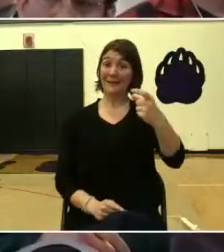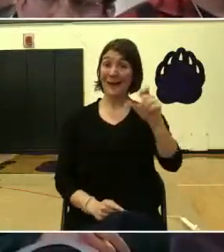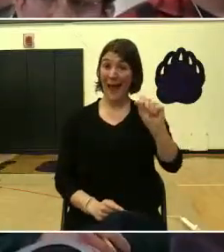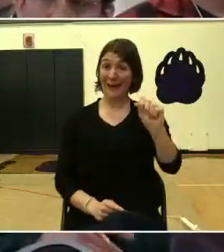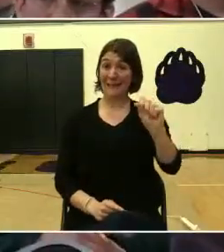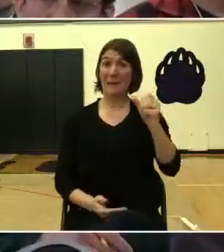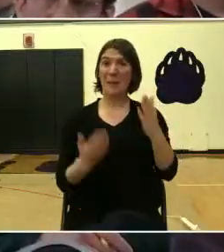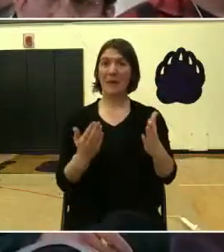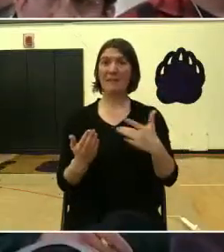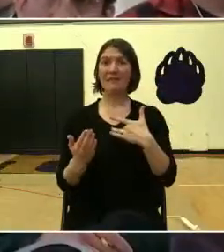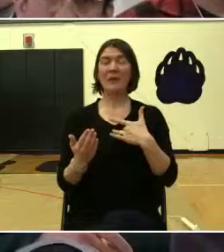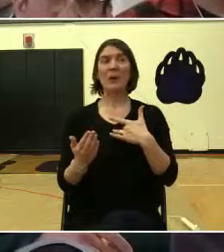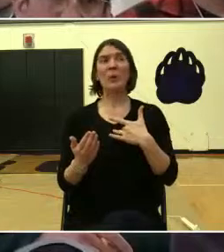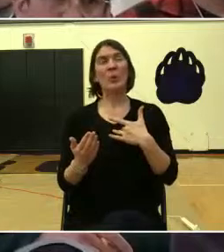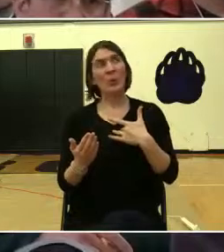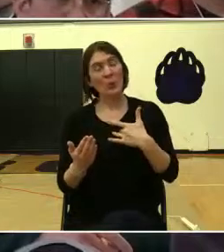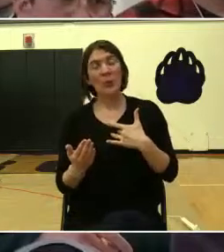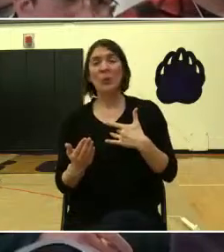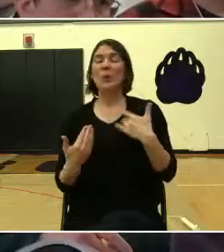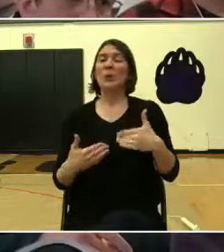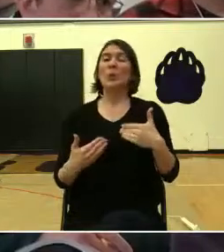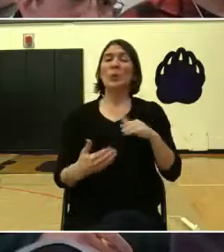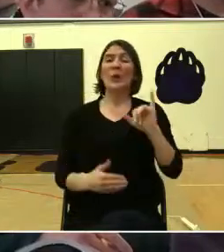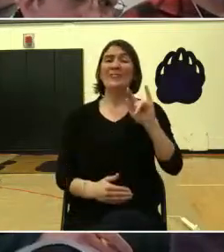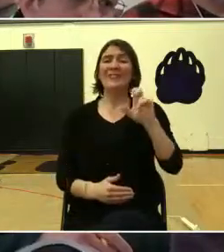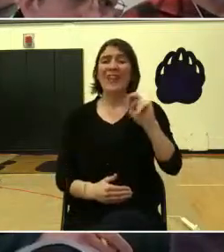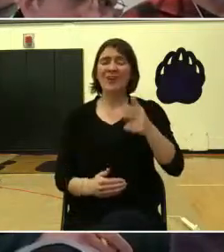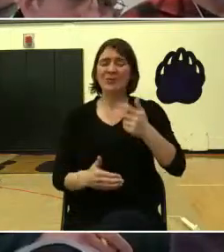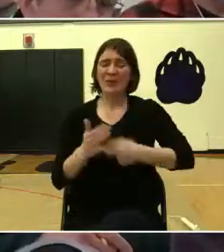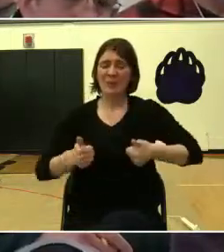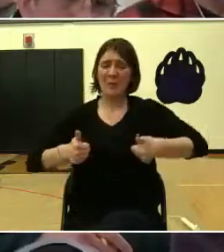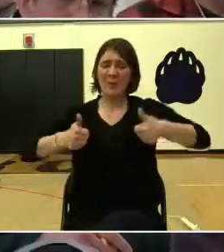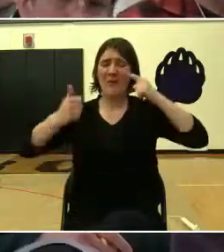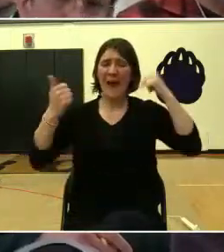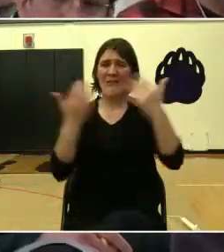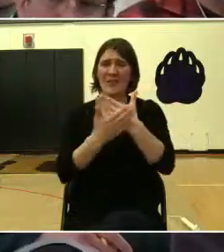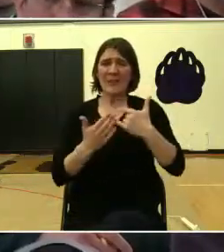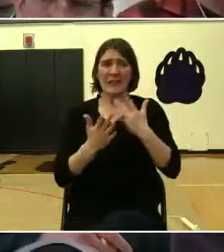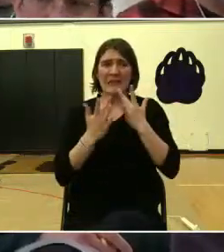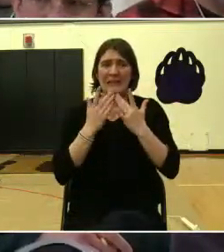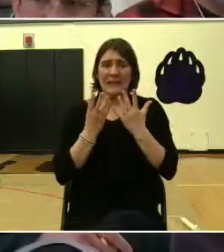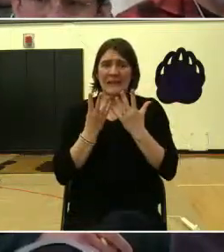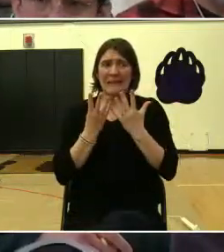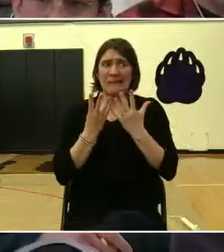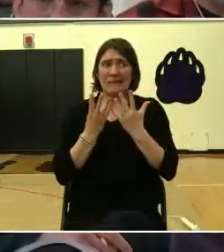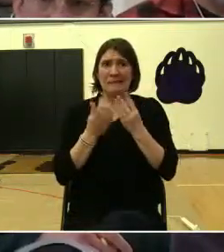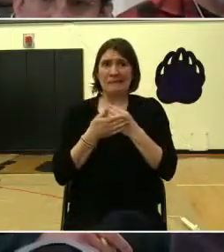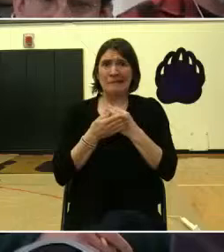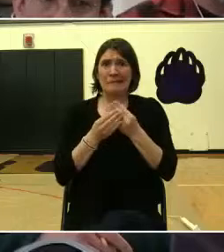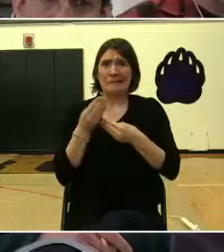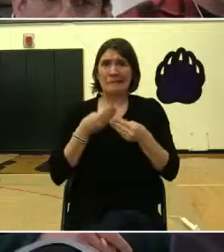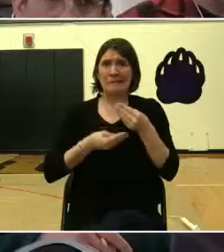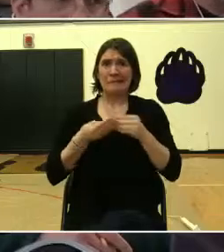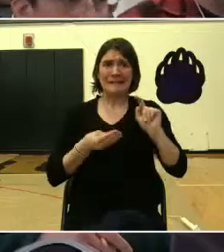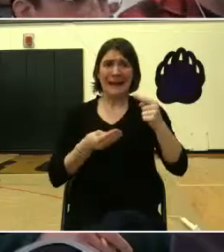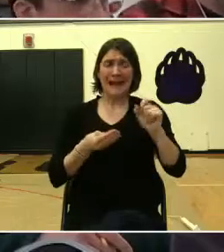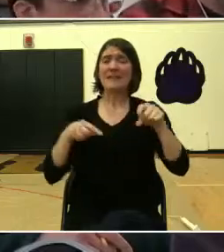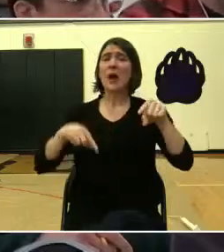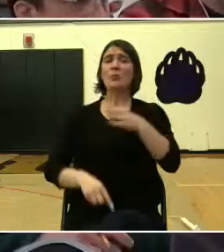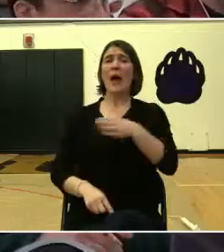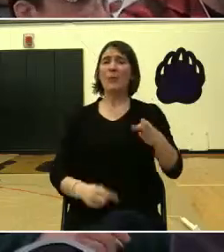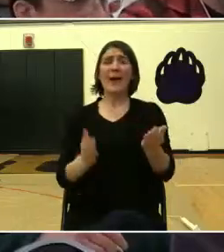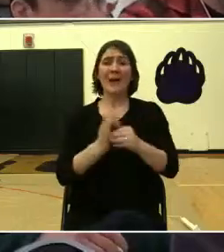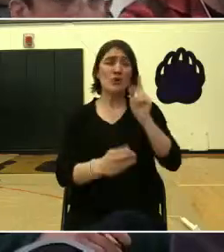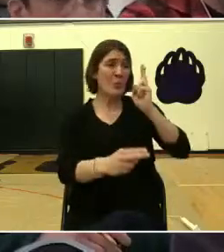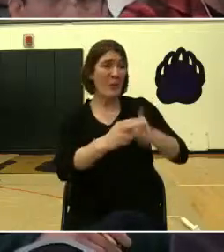are probably feeling extremely strapped due to inflation uh and I just want to reiterate that Brattleboro is not a